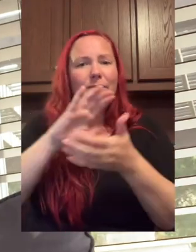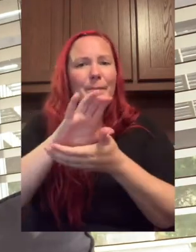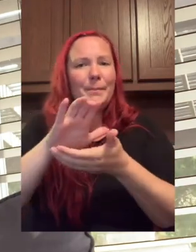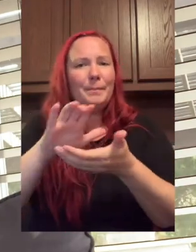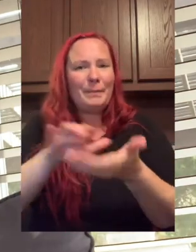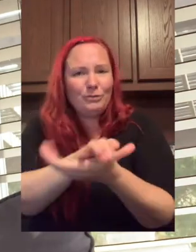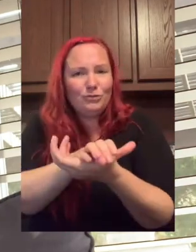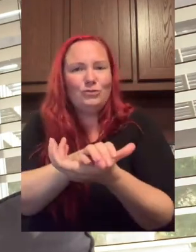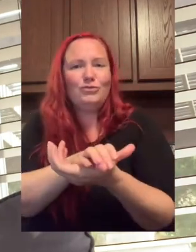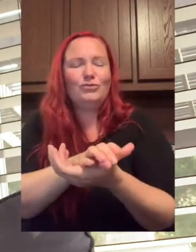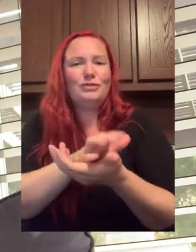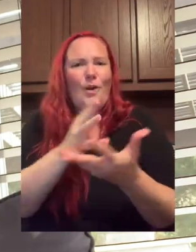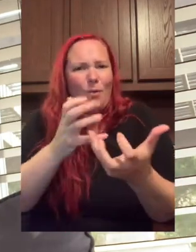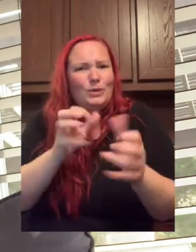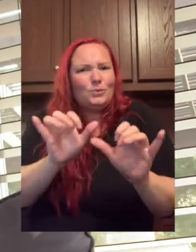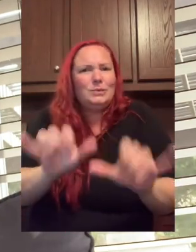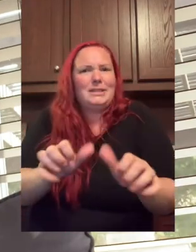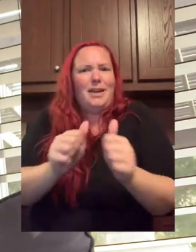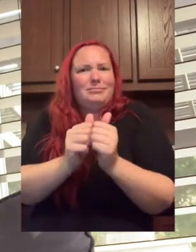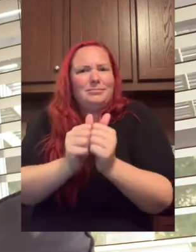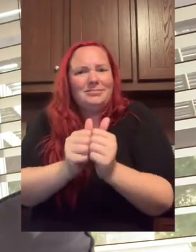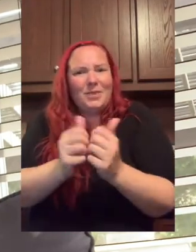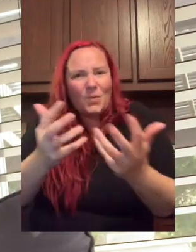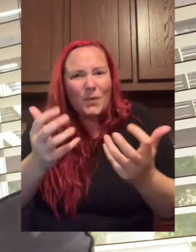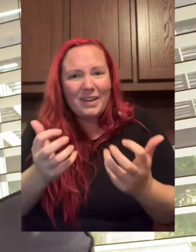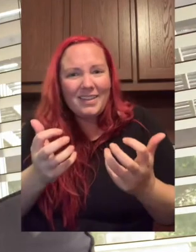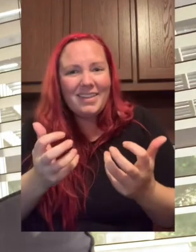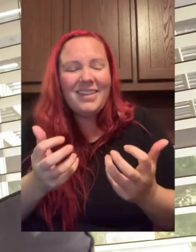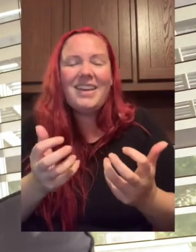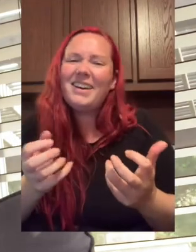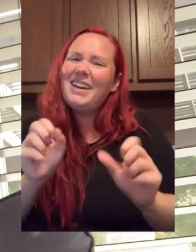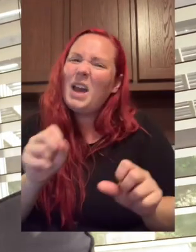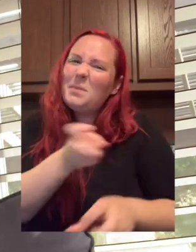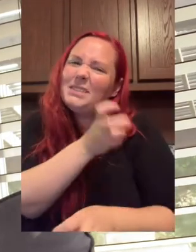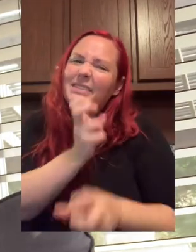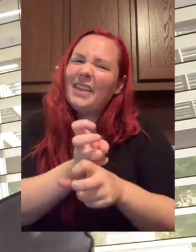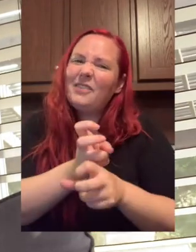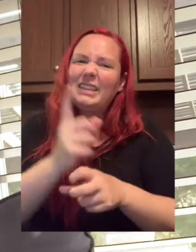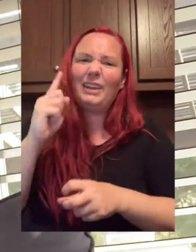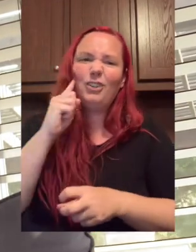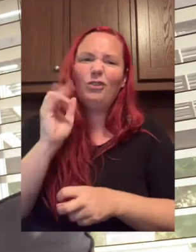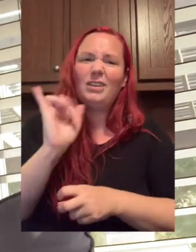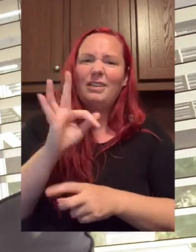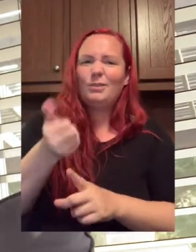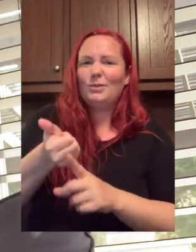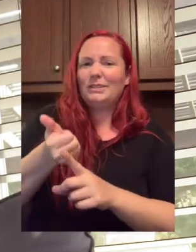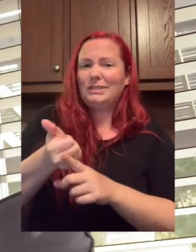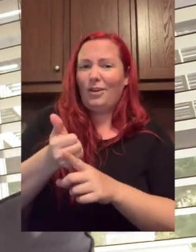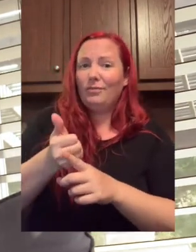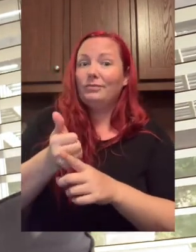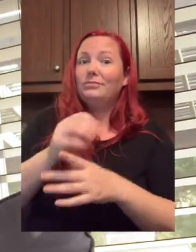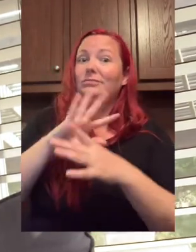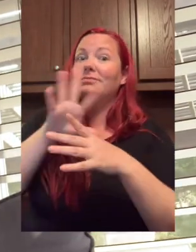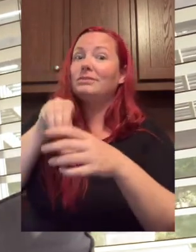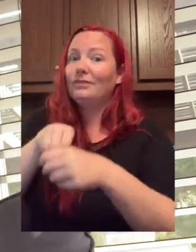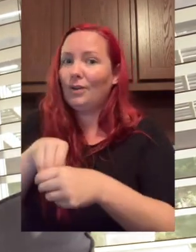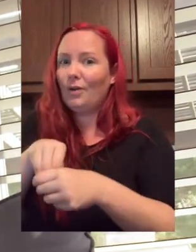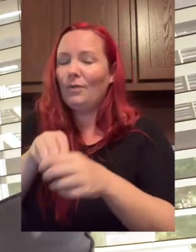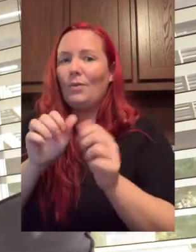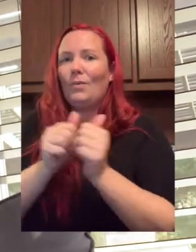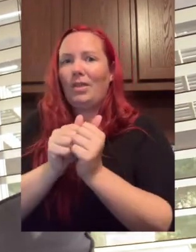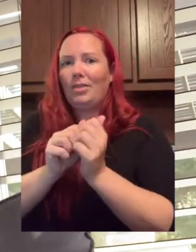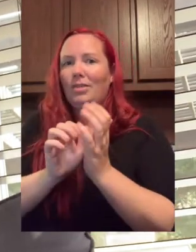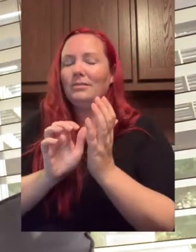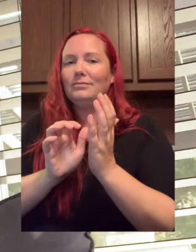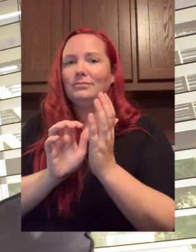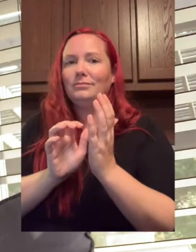in the first place. But newsflash, people having affairs do not want to leave their marriages. That's why they're having an affair. They want